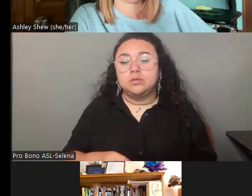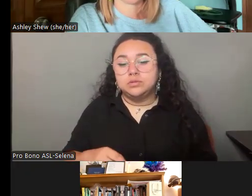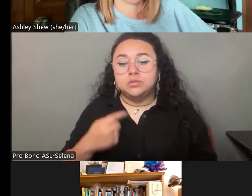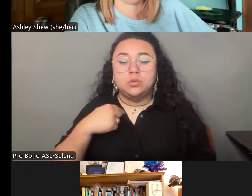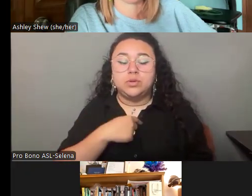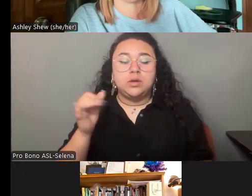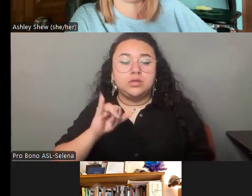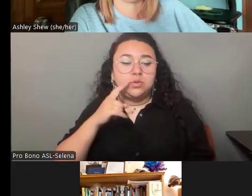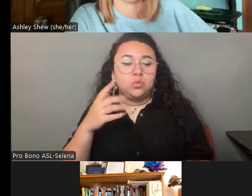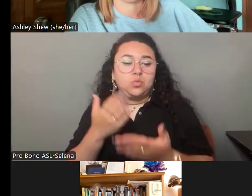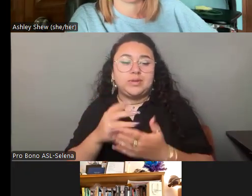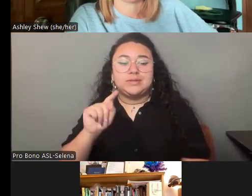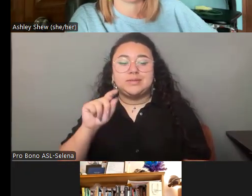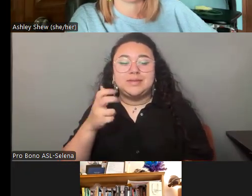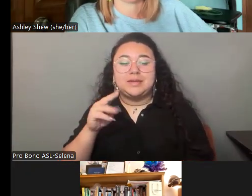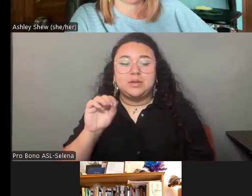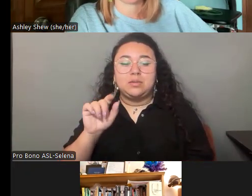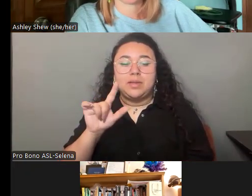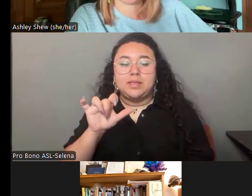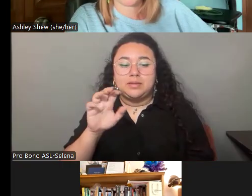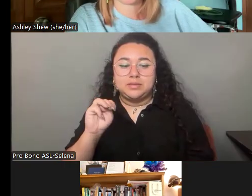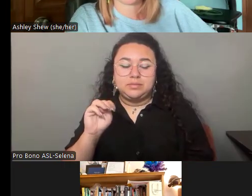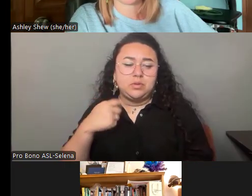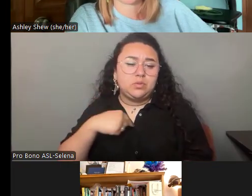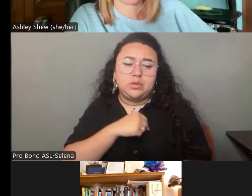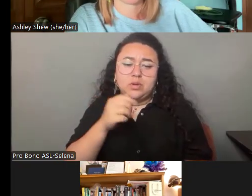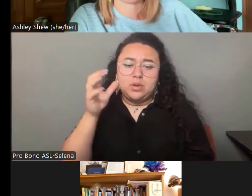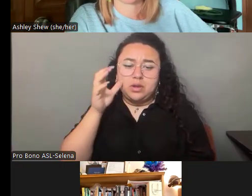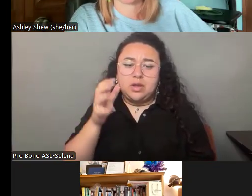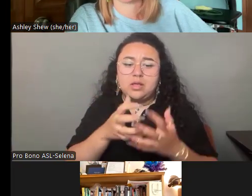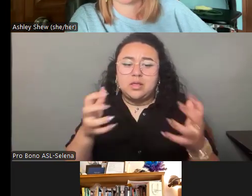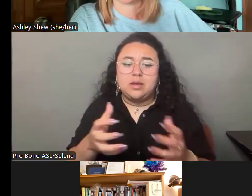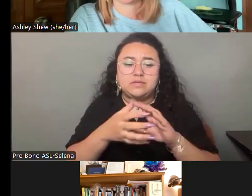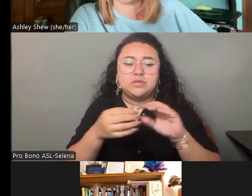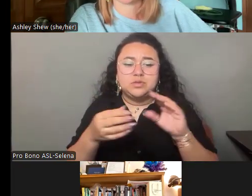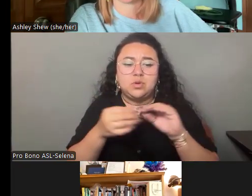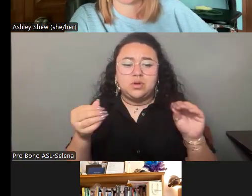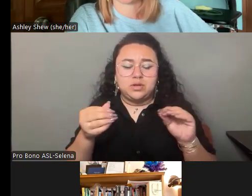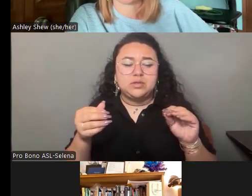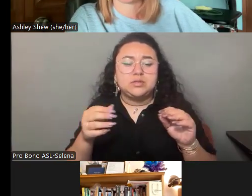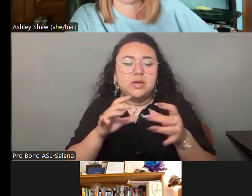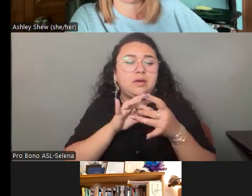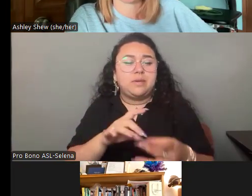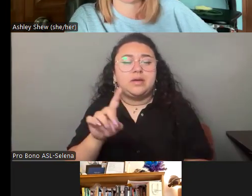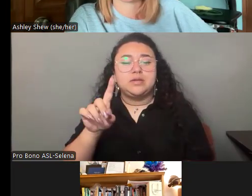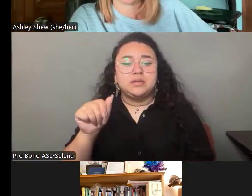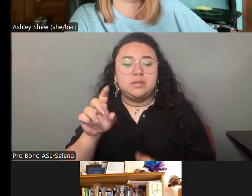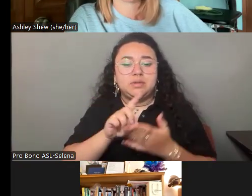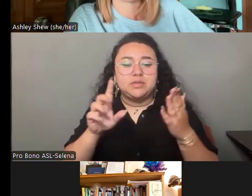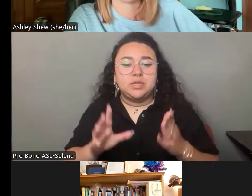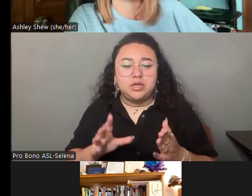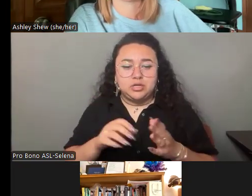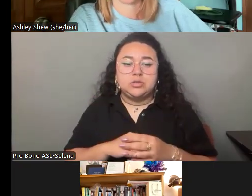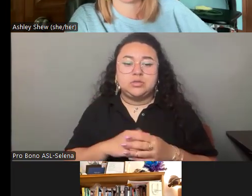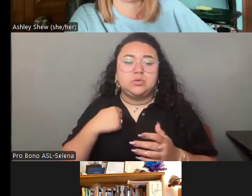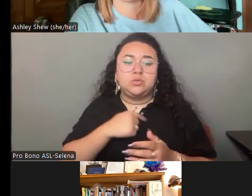also witness technoableism in that we don't hear a lot of stories about disabled designers, right? We hear about disabled people as the